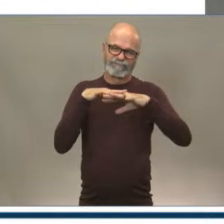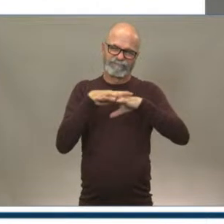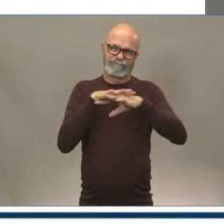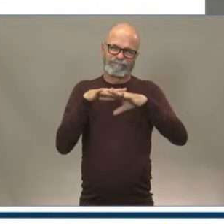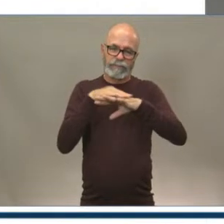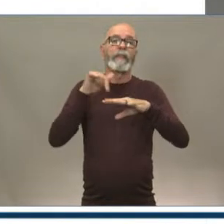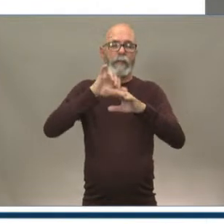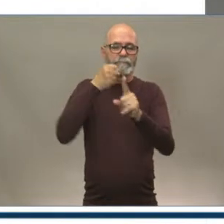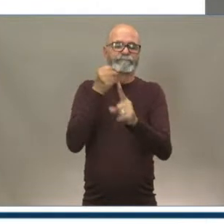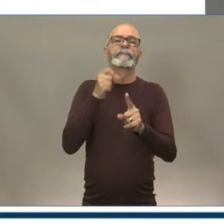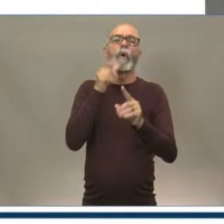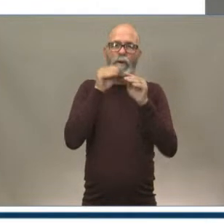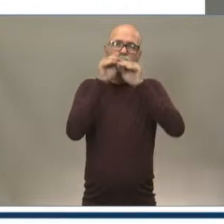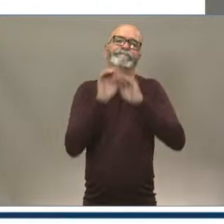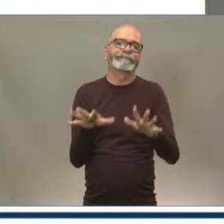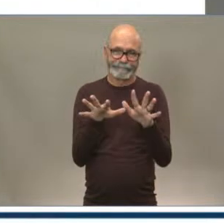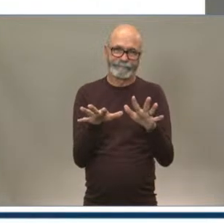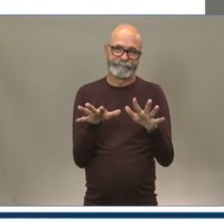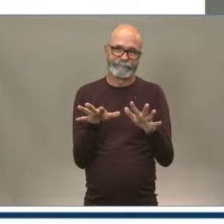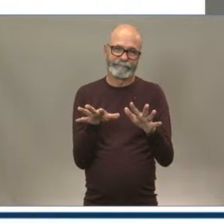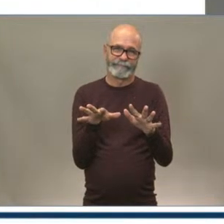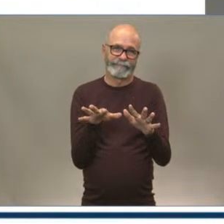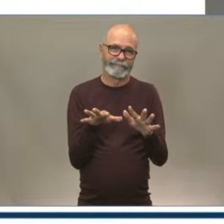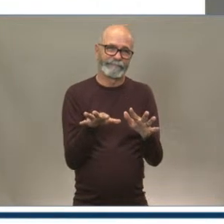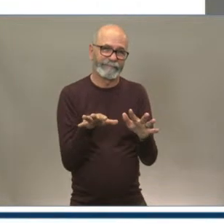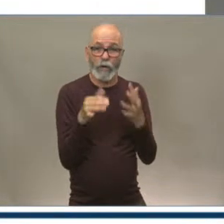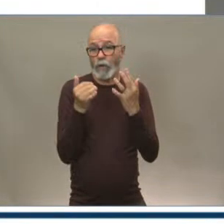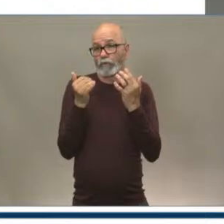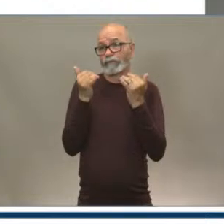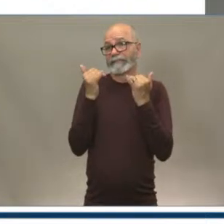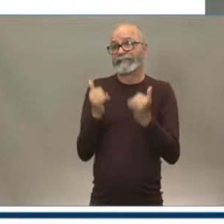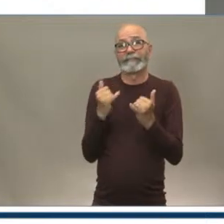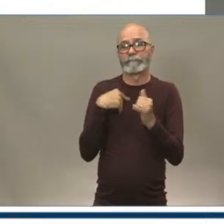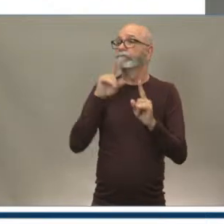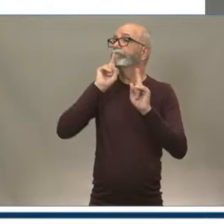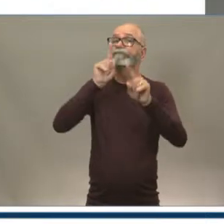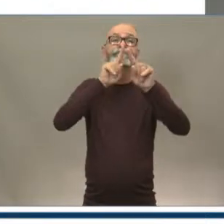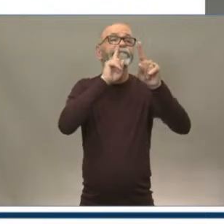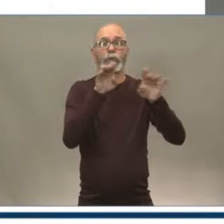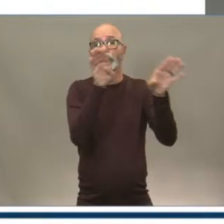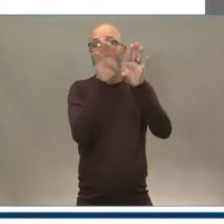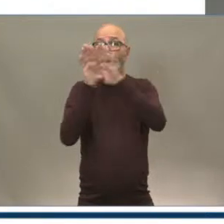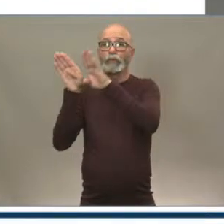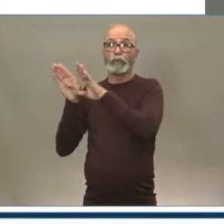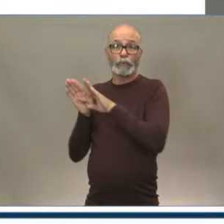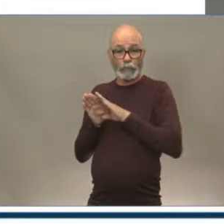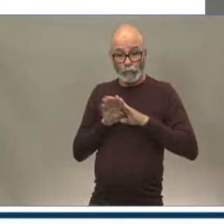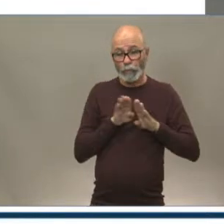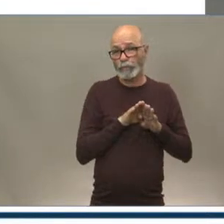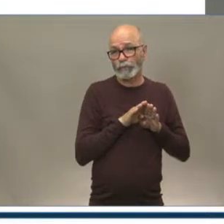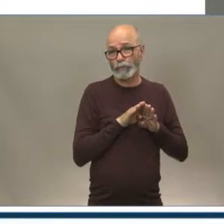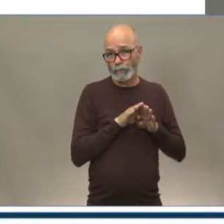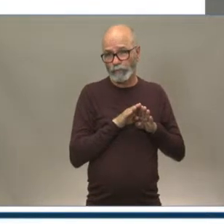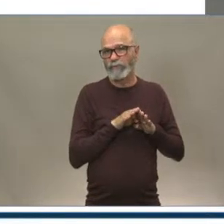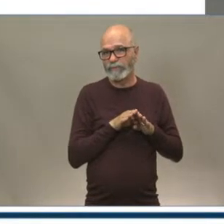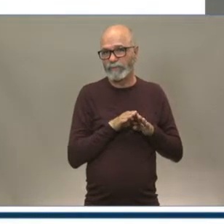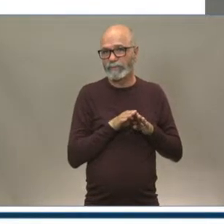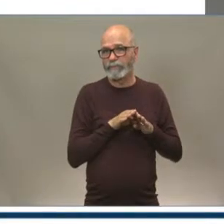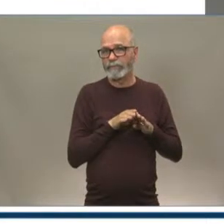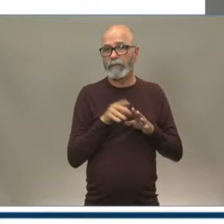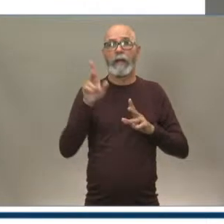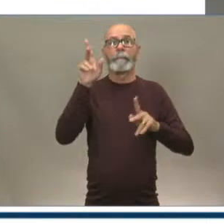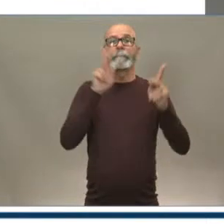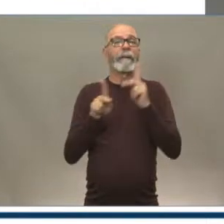transmission. Everything we're doing now is to stop it from spreading further out, and that's why everybody in